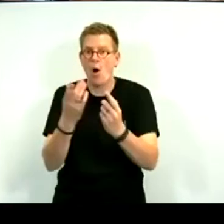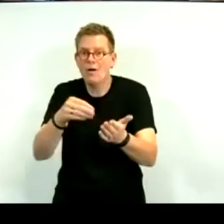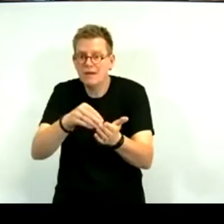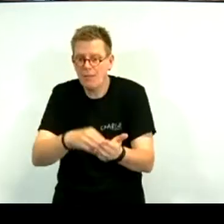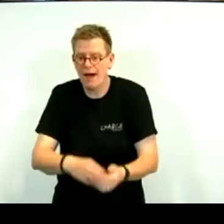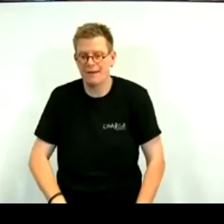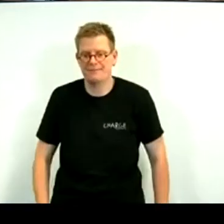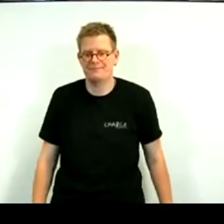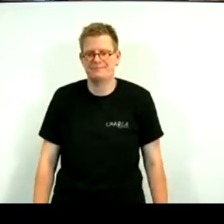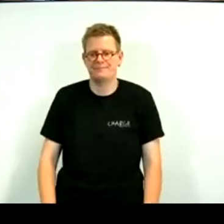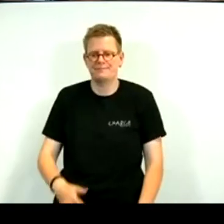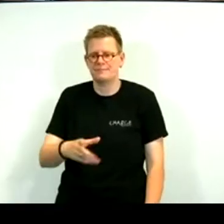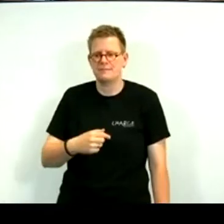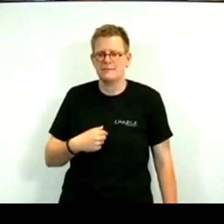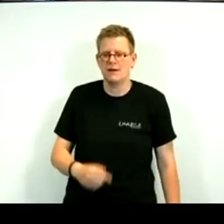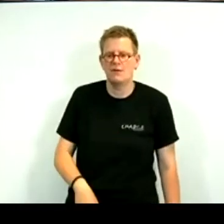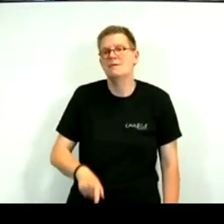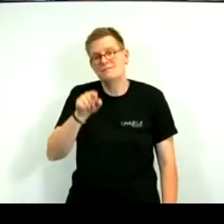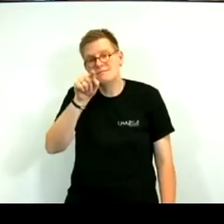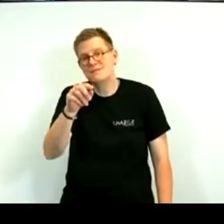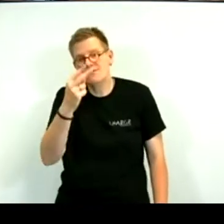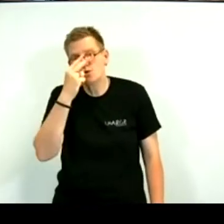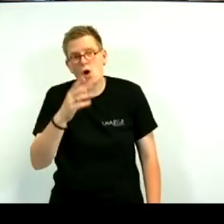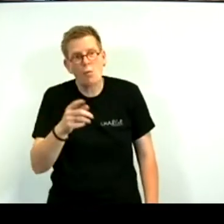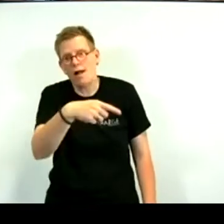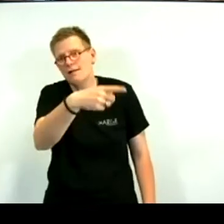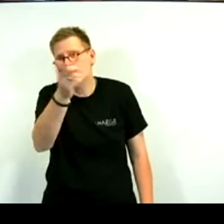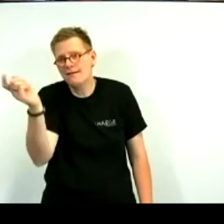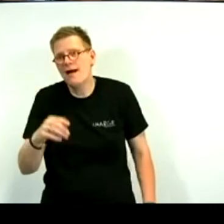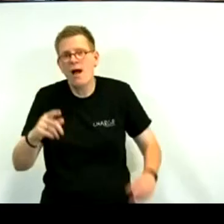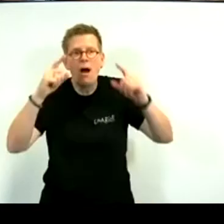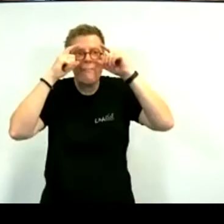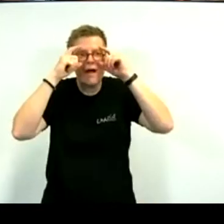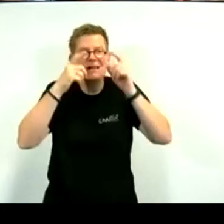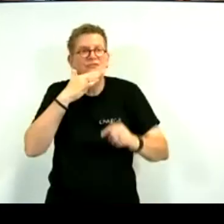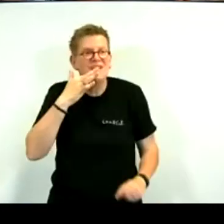glasses, which suggests there is this kind of problem.